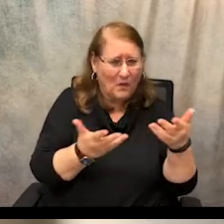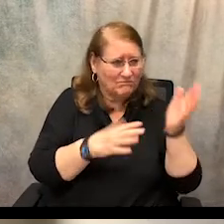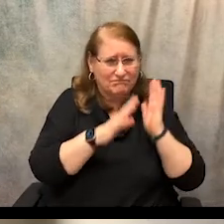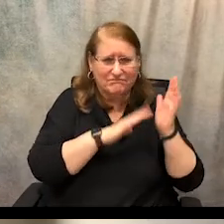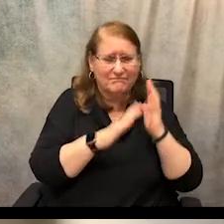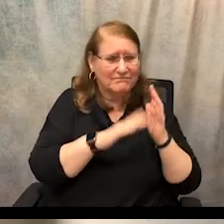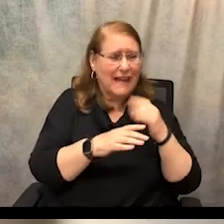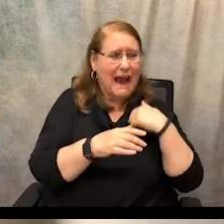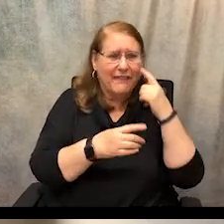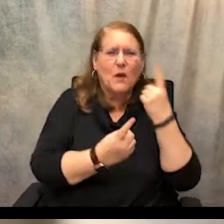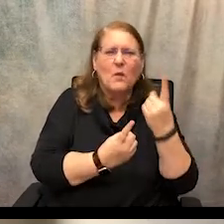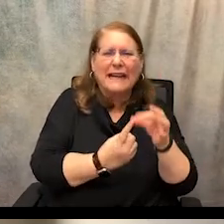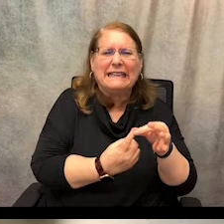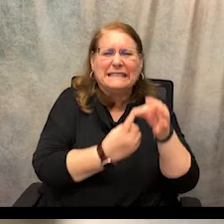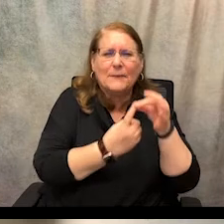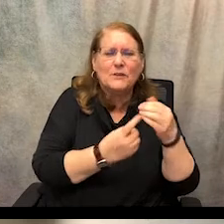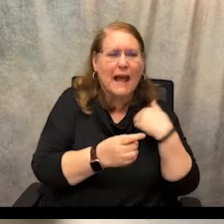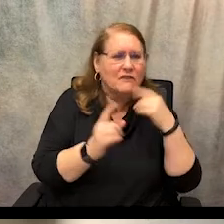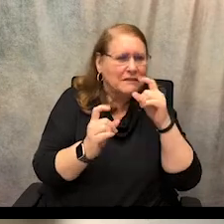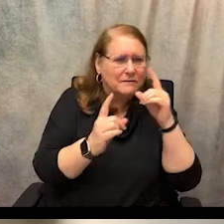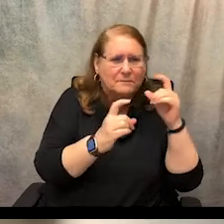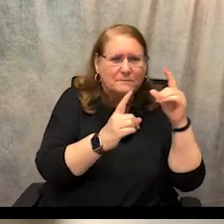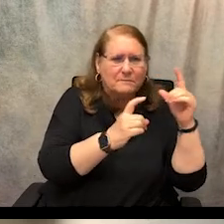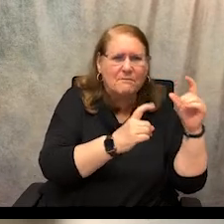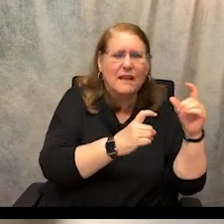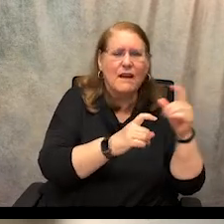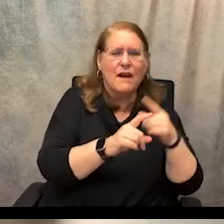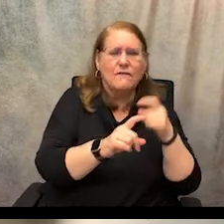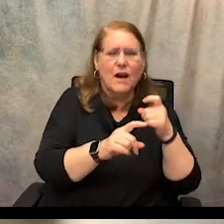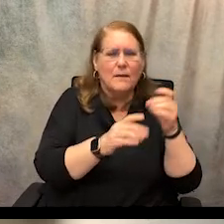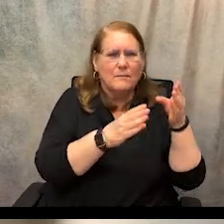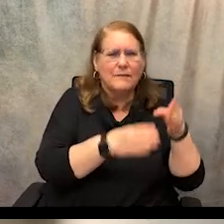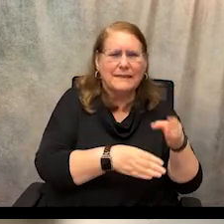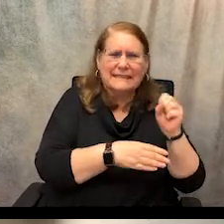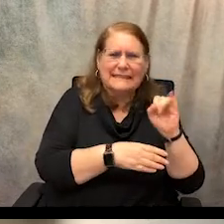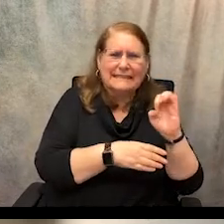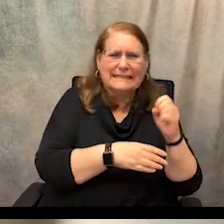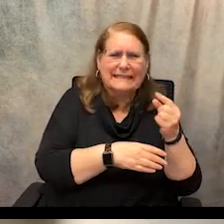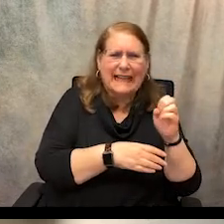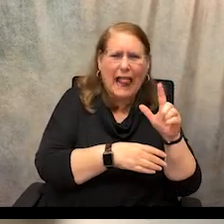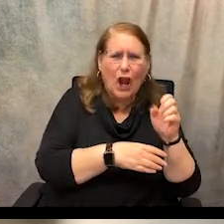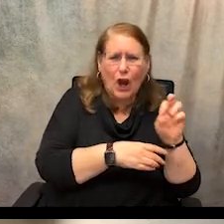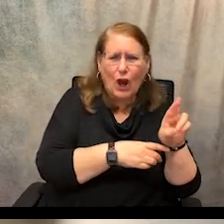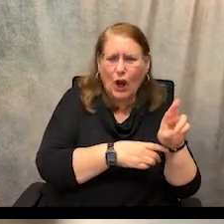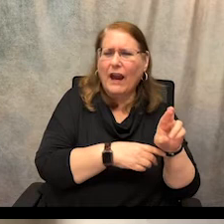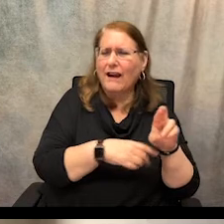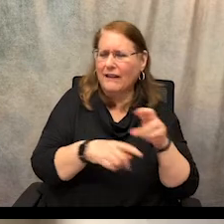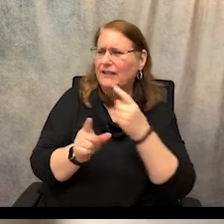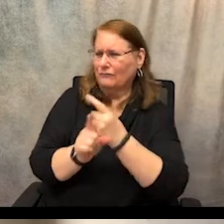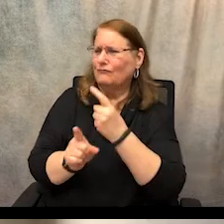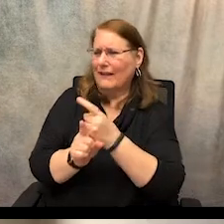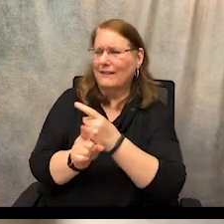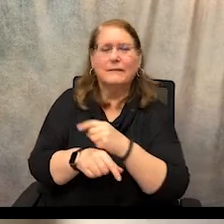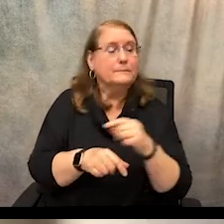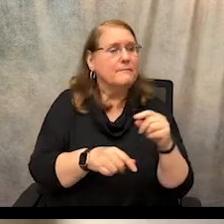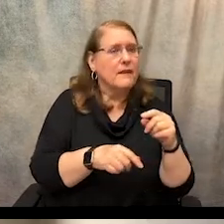camps. I think the exception was there were some photos taken by Siegler. What's his name? Is that correct? Yeah,